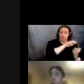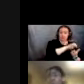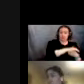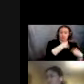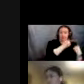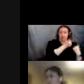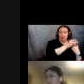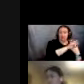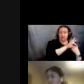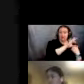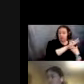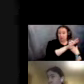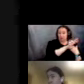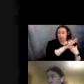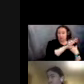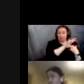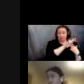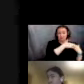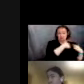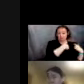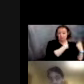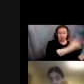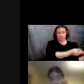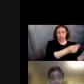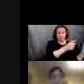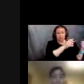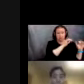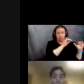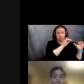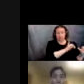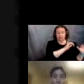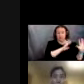any laws to prohibit interracial marriage since then.